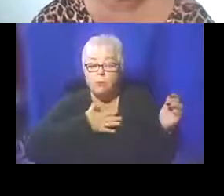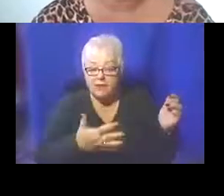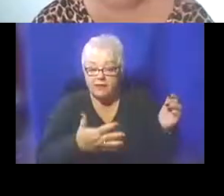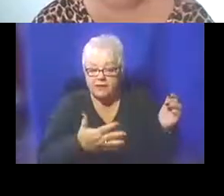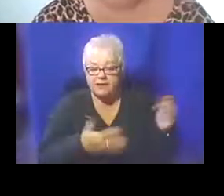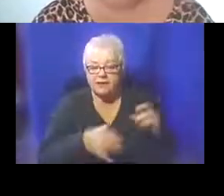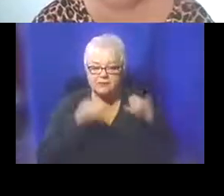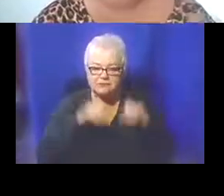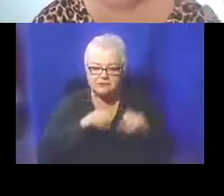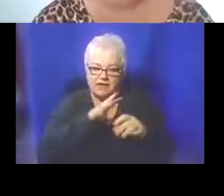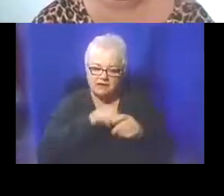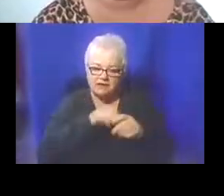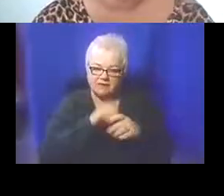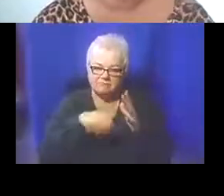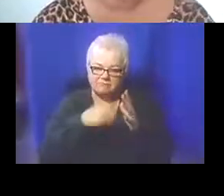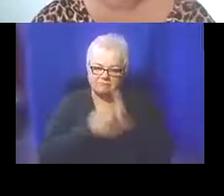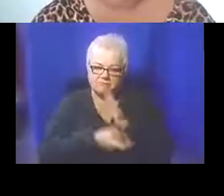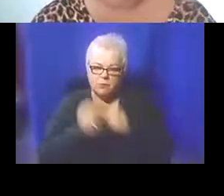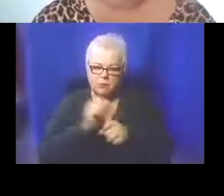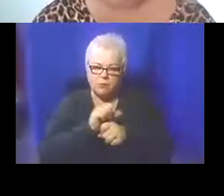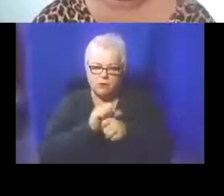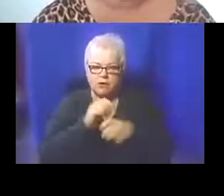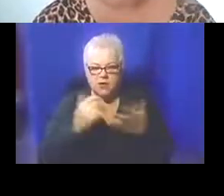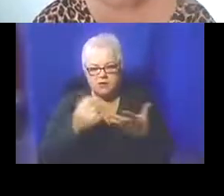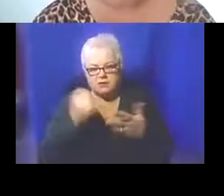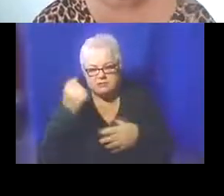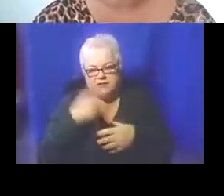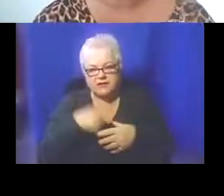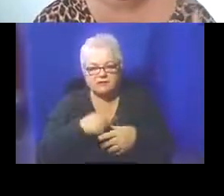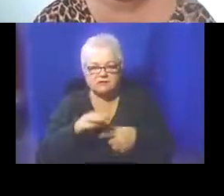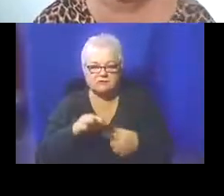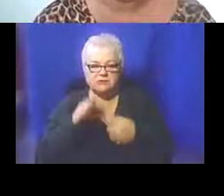in the work, because I've come to understand certain